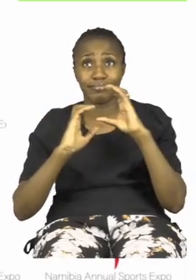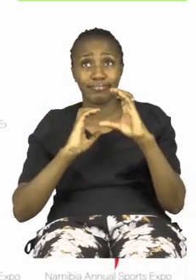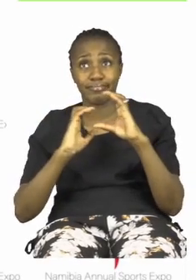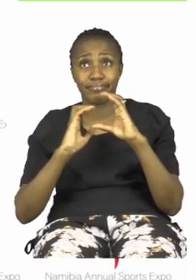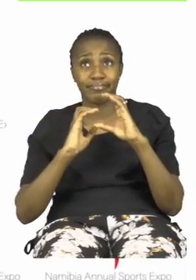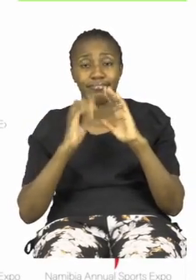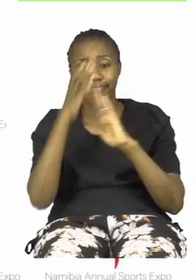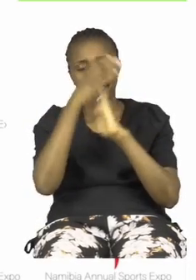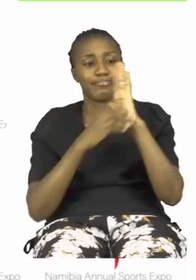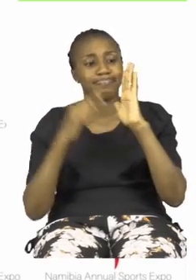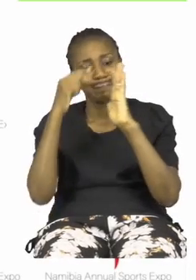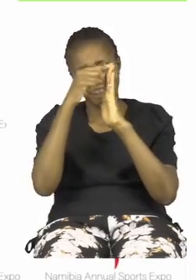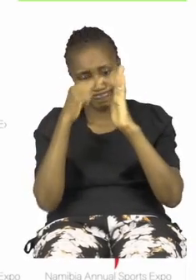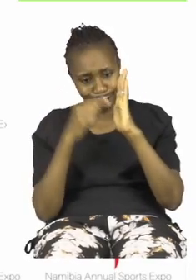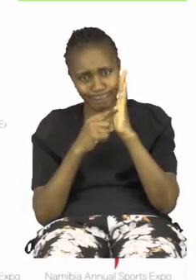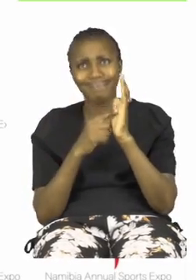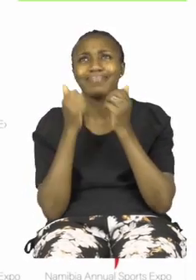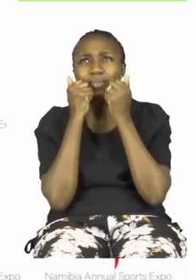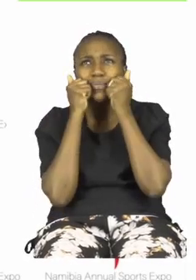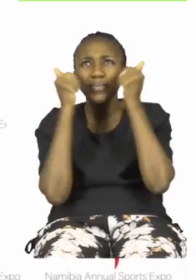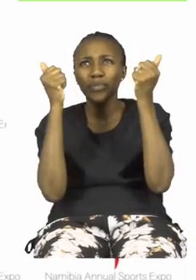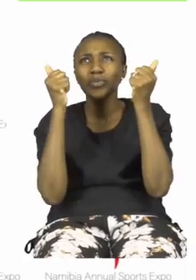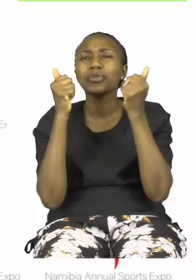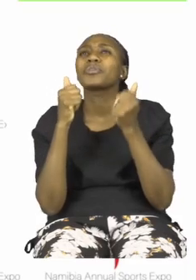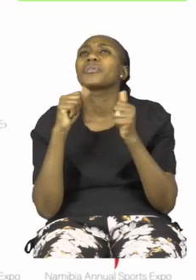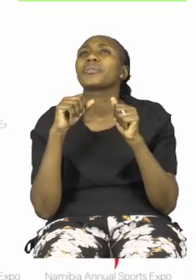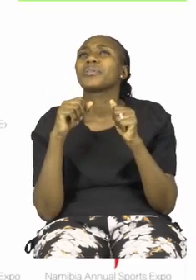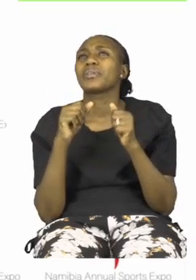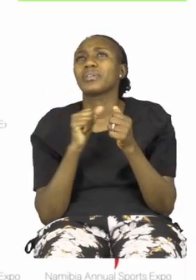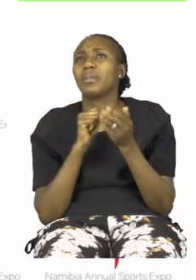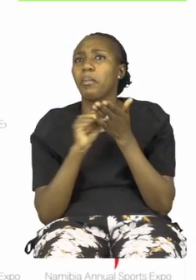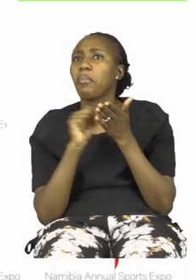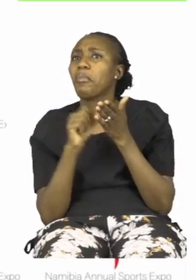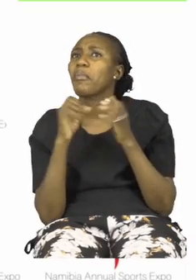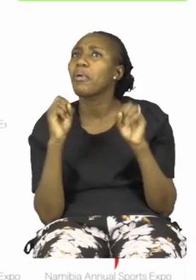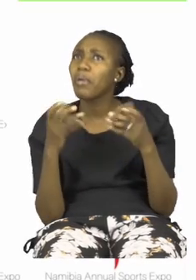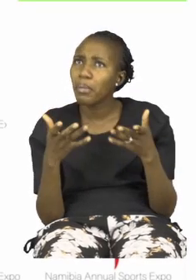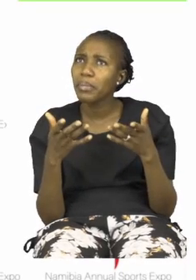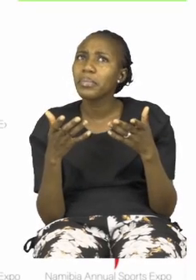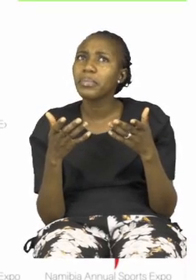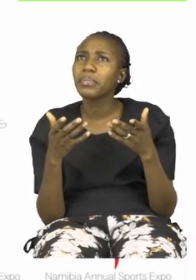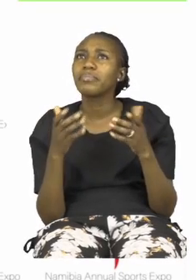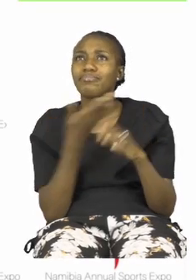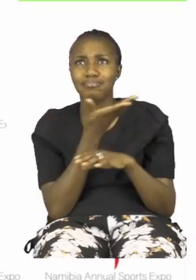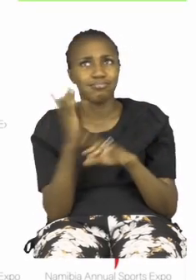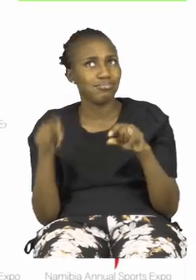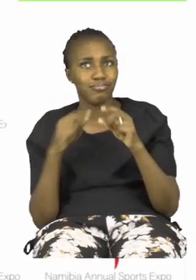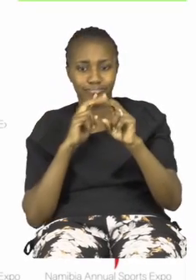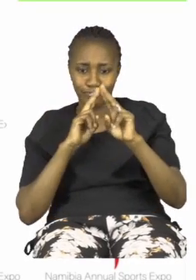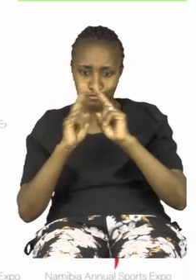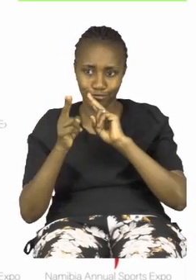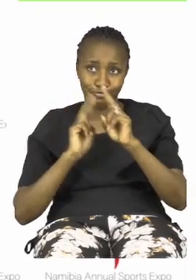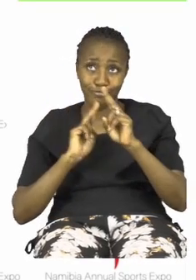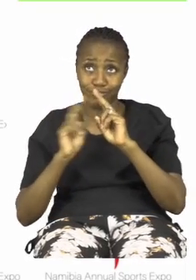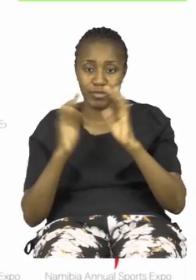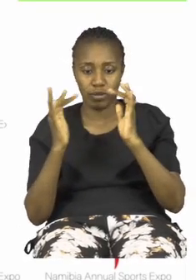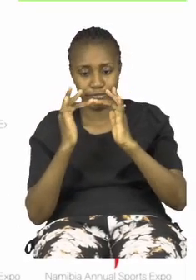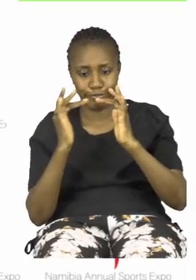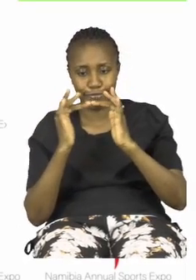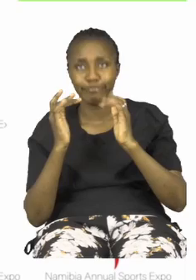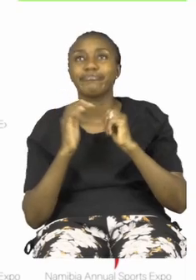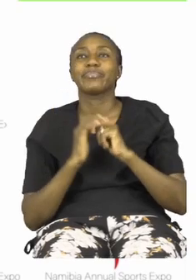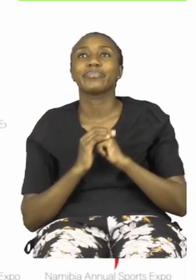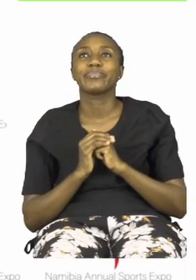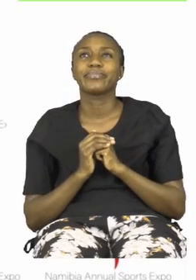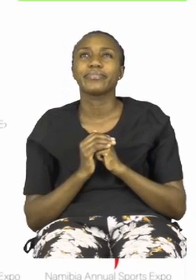the competitions, prize money, if there is any. We communicate all of these this information on those